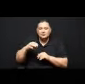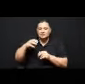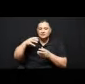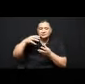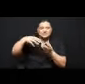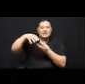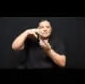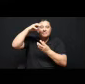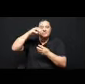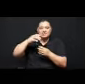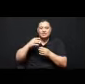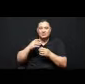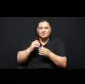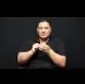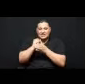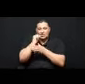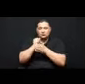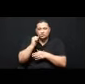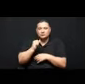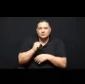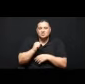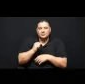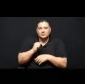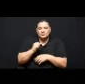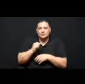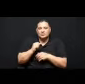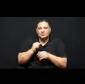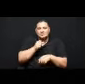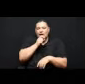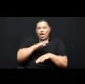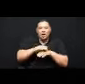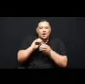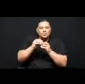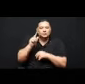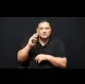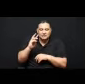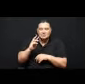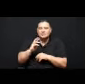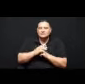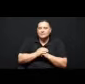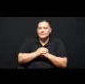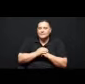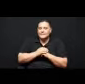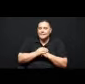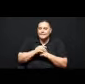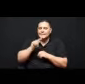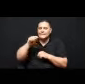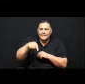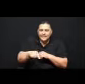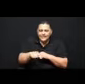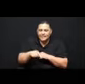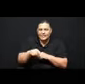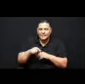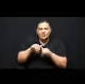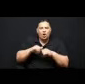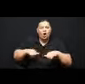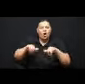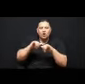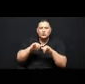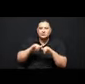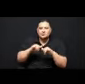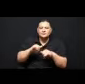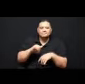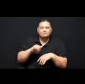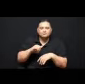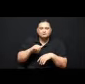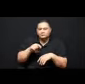26, prowling the roundhouse yard below in the town. Impatient to get on with it, the boys run down the